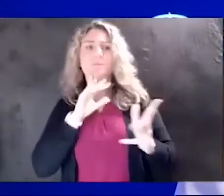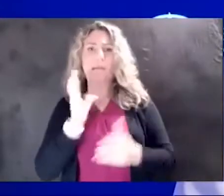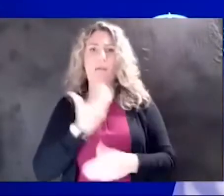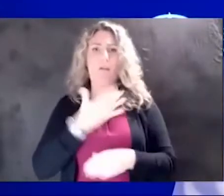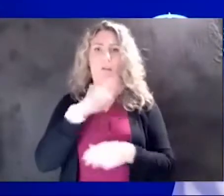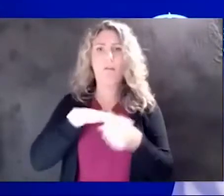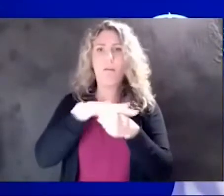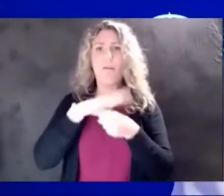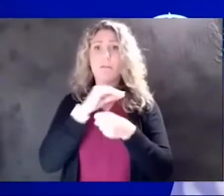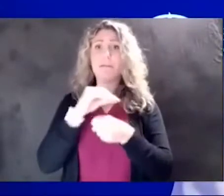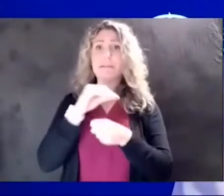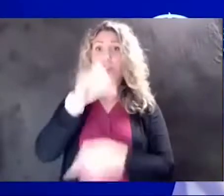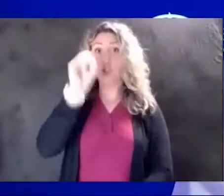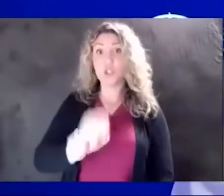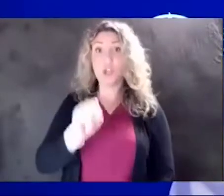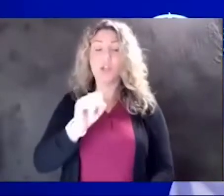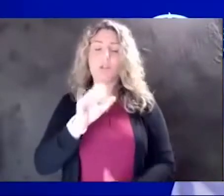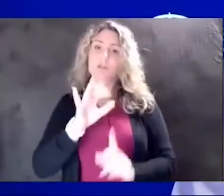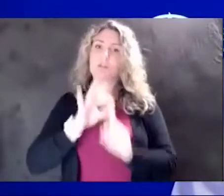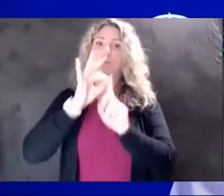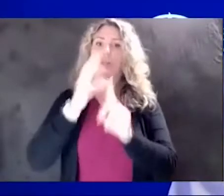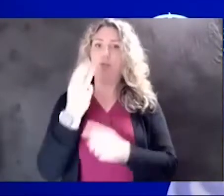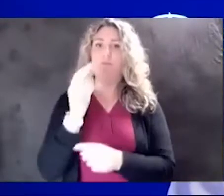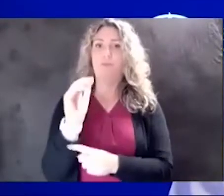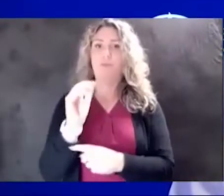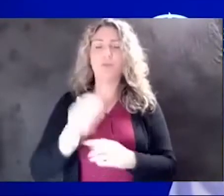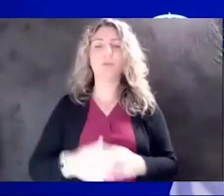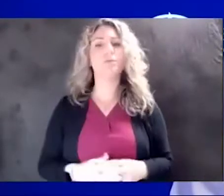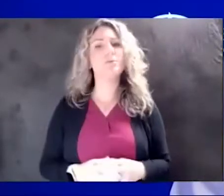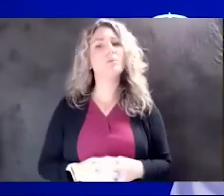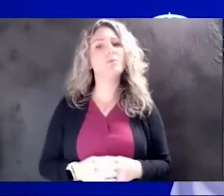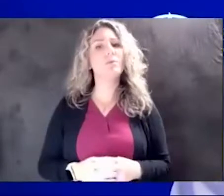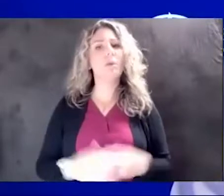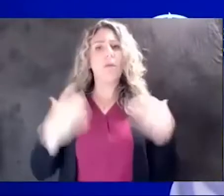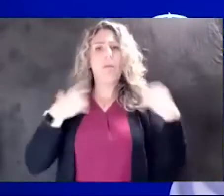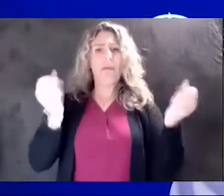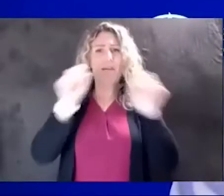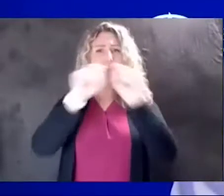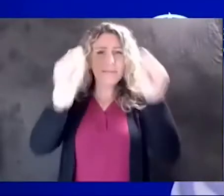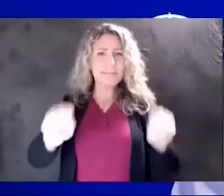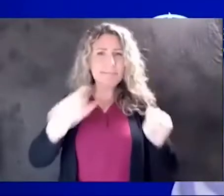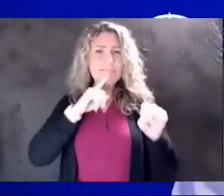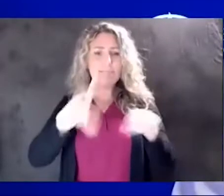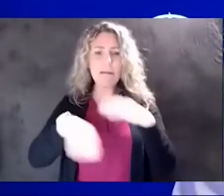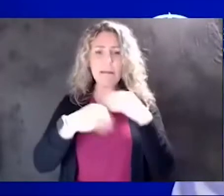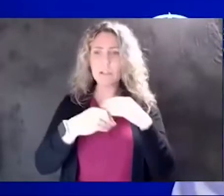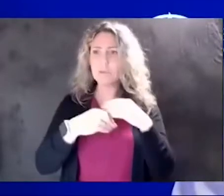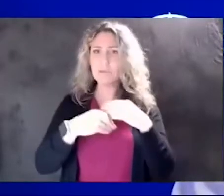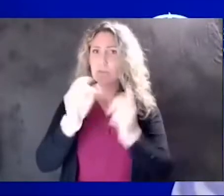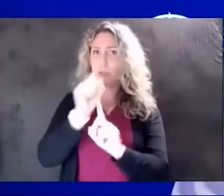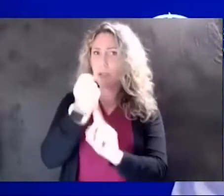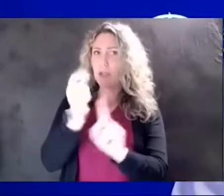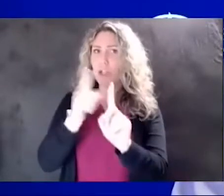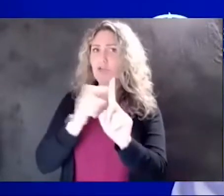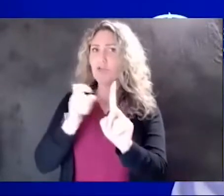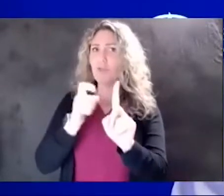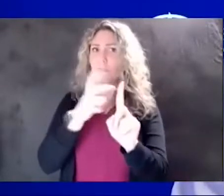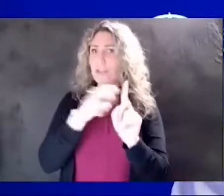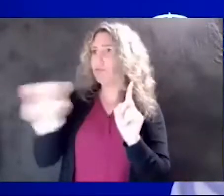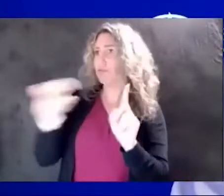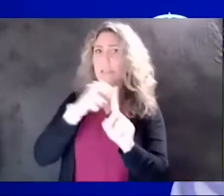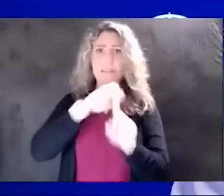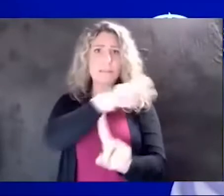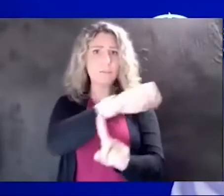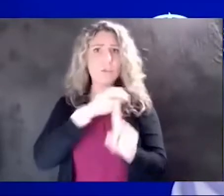farther south, especially in Missouri, is the health system taking any of these extra cases from some of these hot spots? If not,